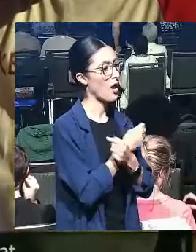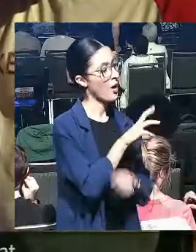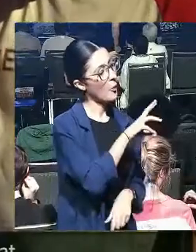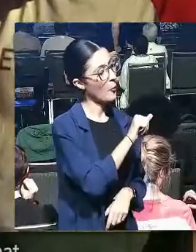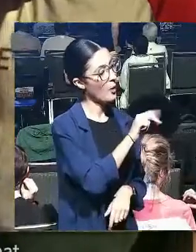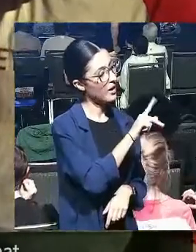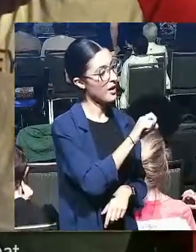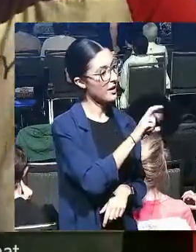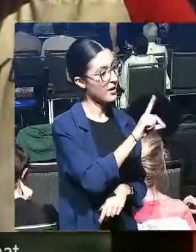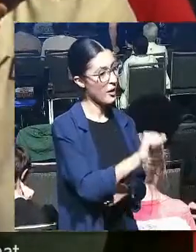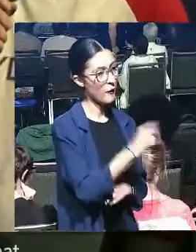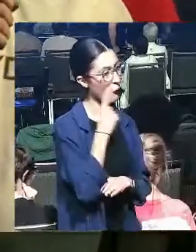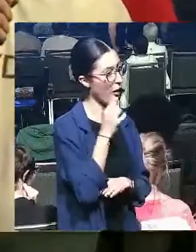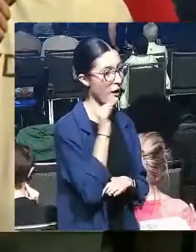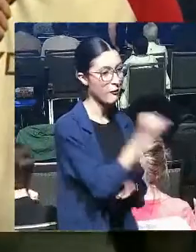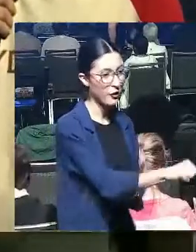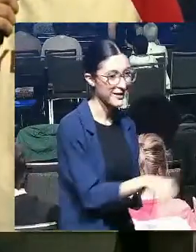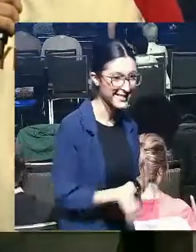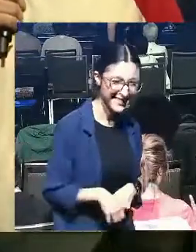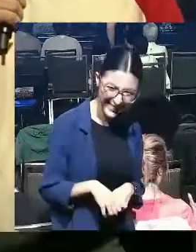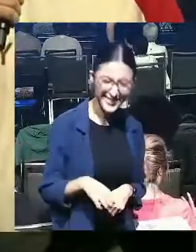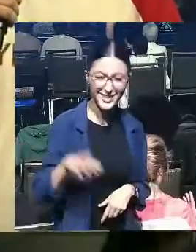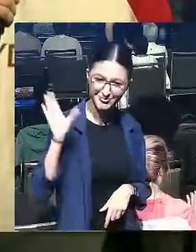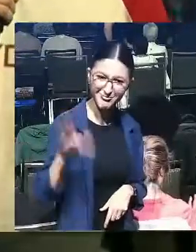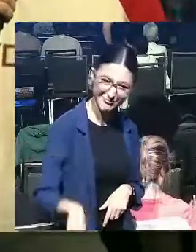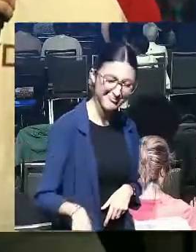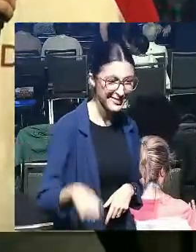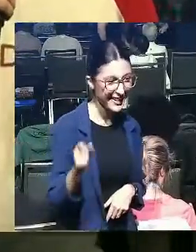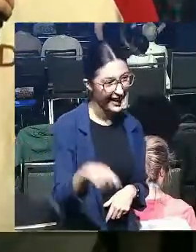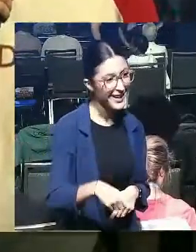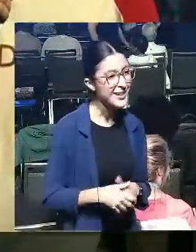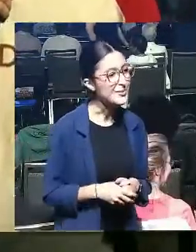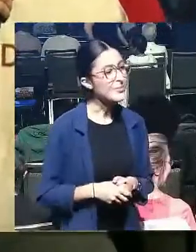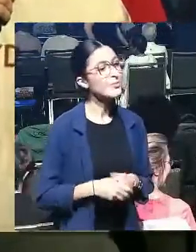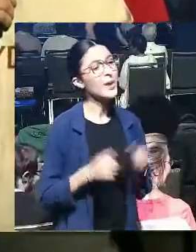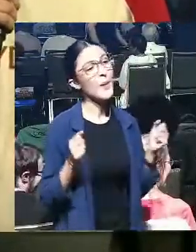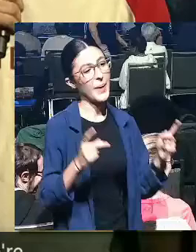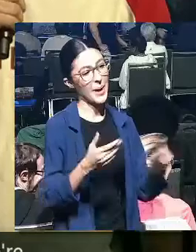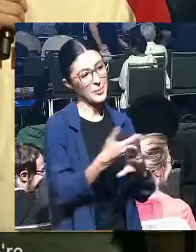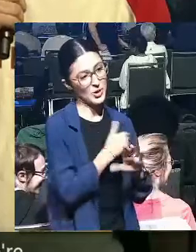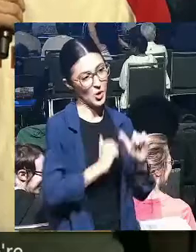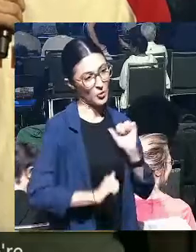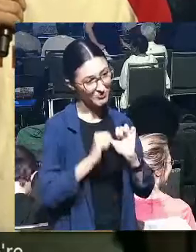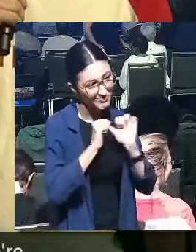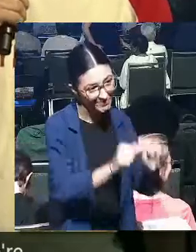for life. Wakanda forever. That's right. All right, thanks, guys. We're going to continue with the pre-show.